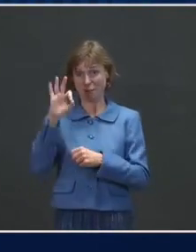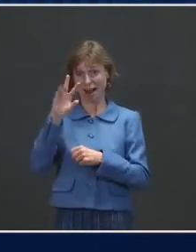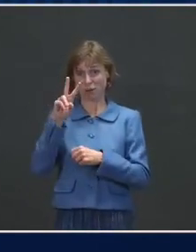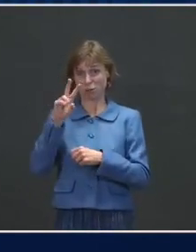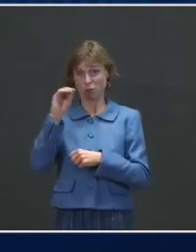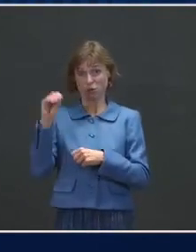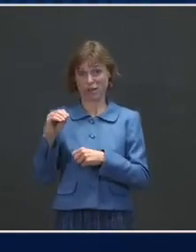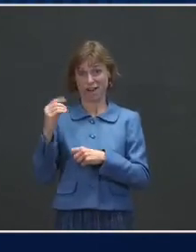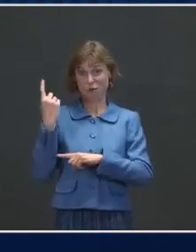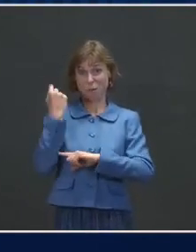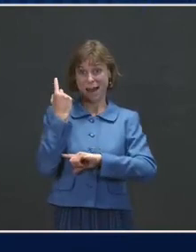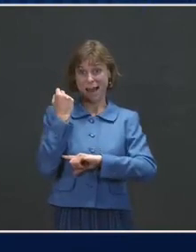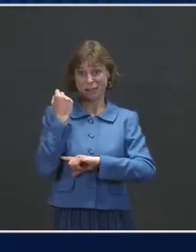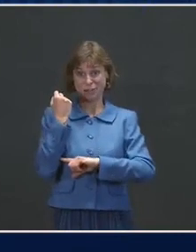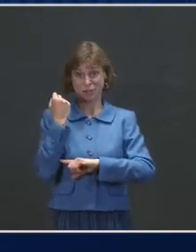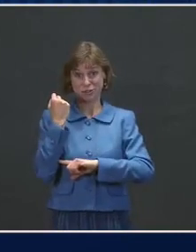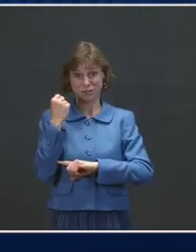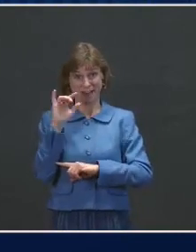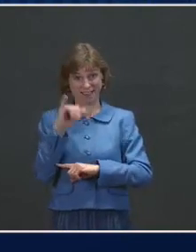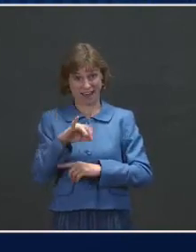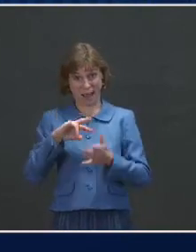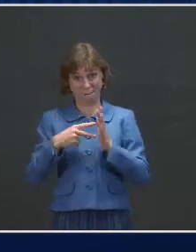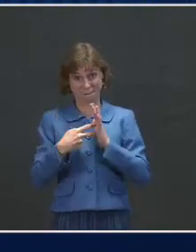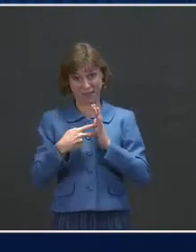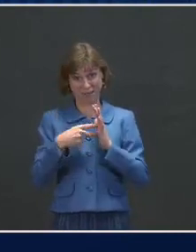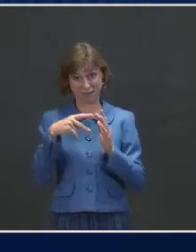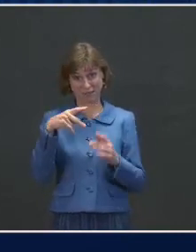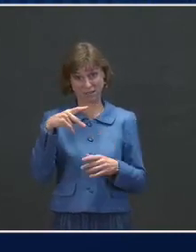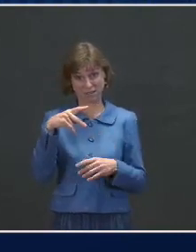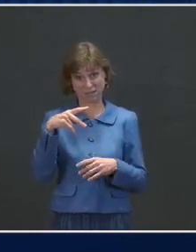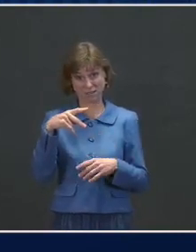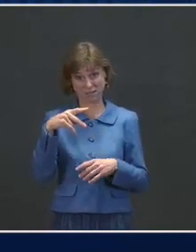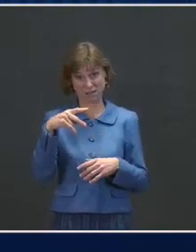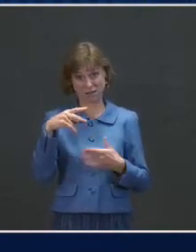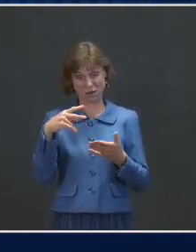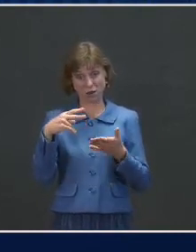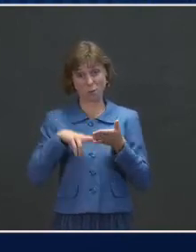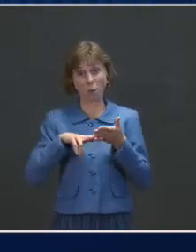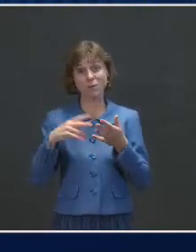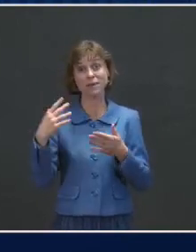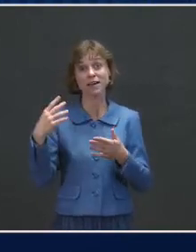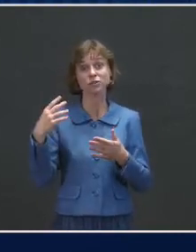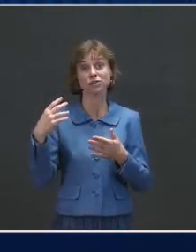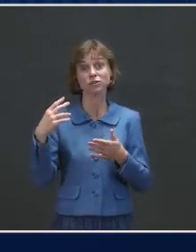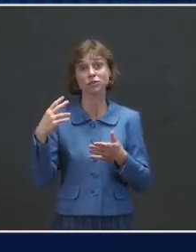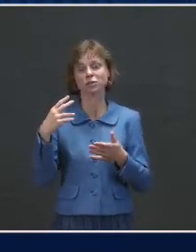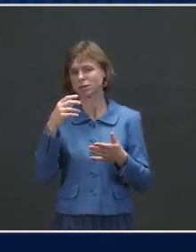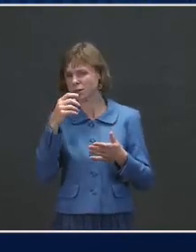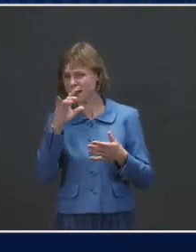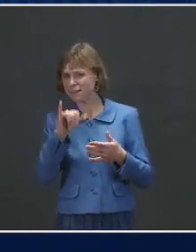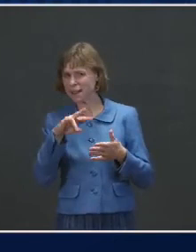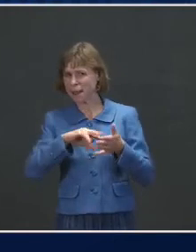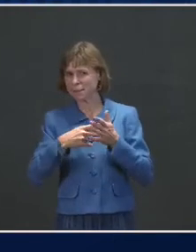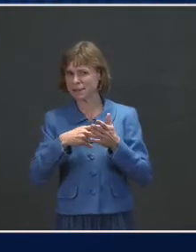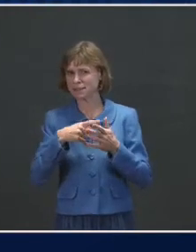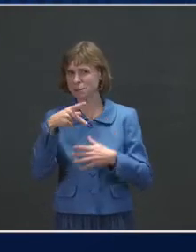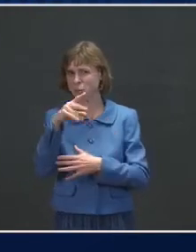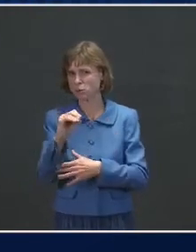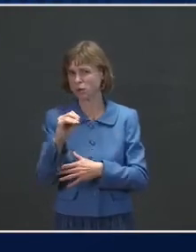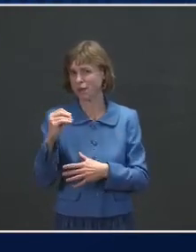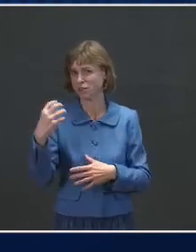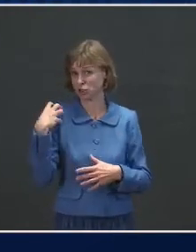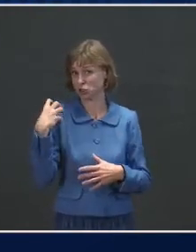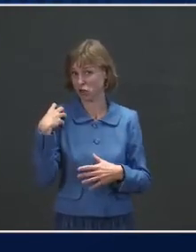president have a view on whether the Postmaster General should keep his job, and if he would like to see the Postmaster General removed, would